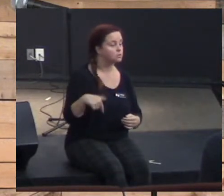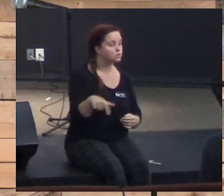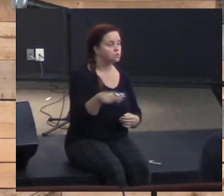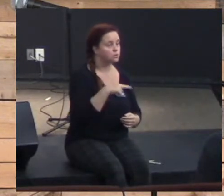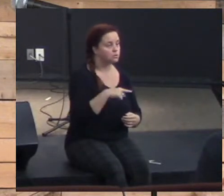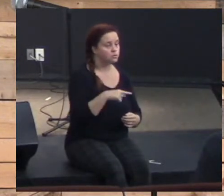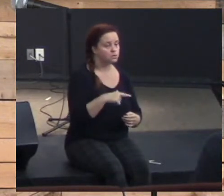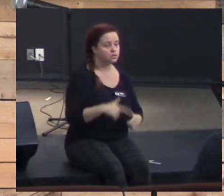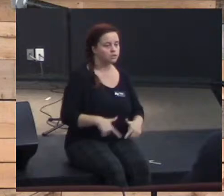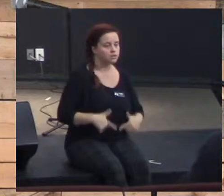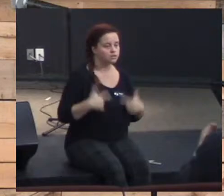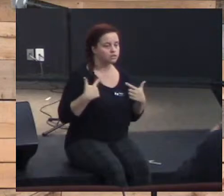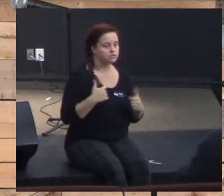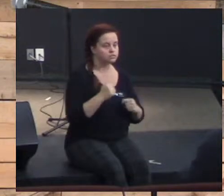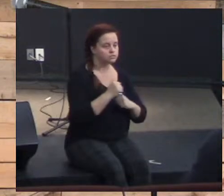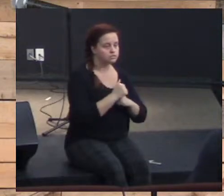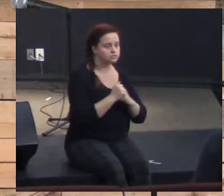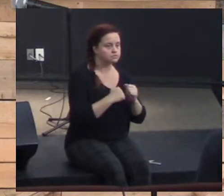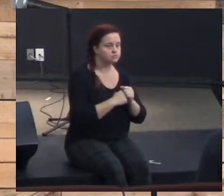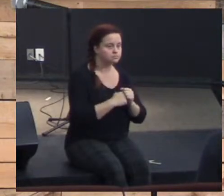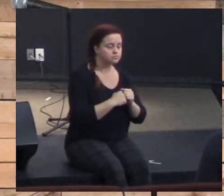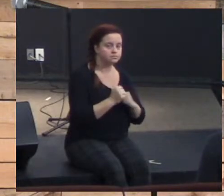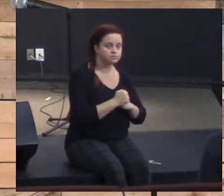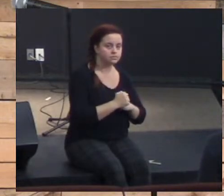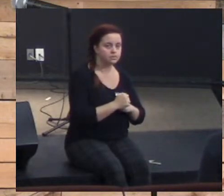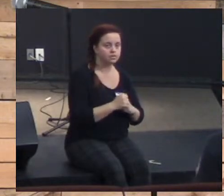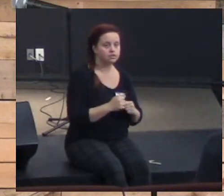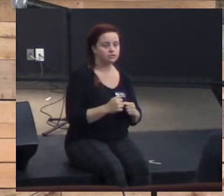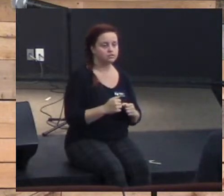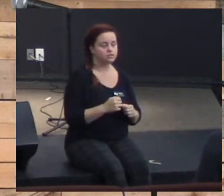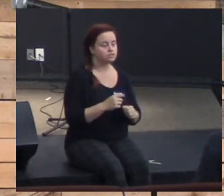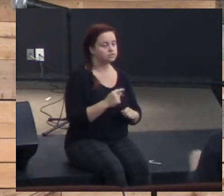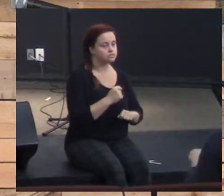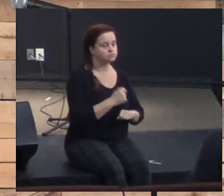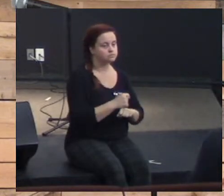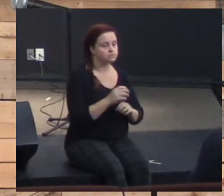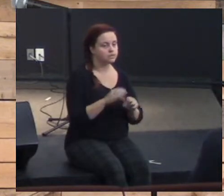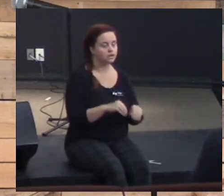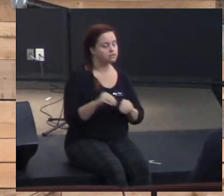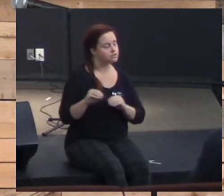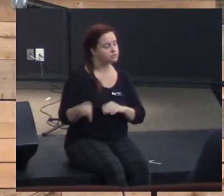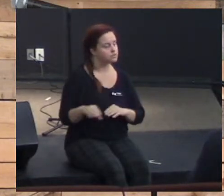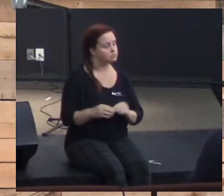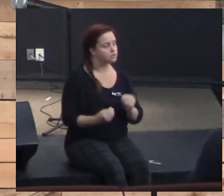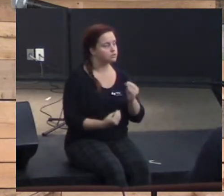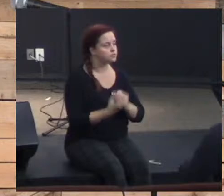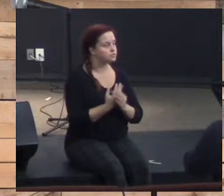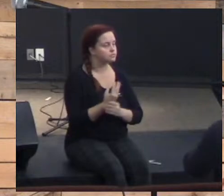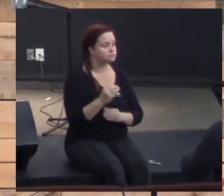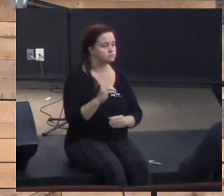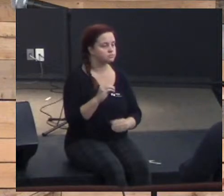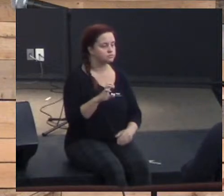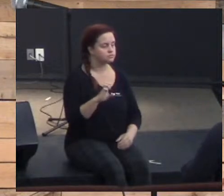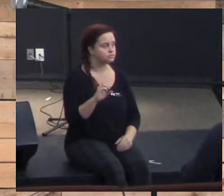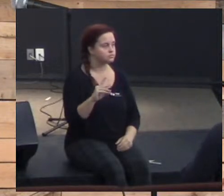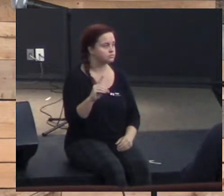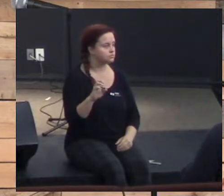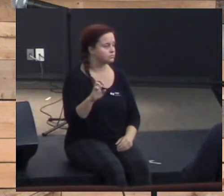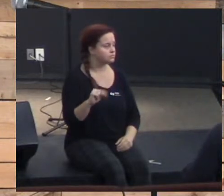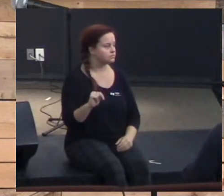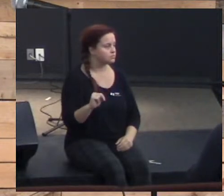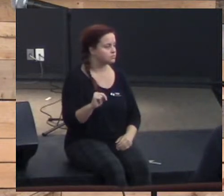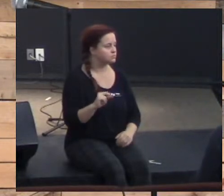God right now. God has moved from Garden of Eden to Ark of the Covenant to the tabernacle to the